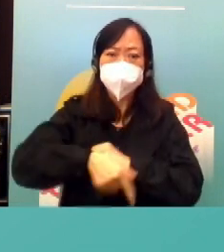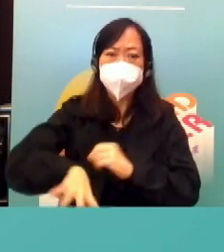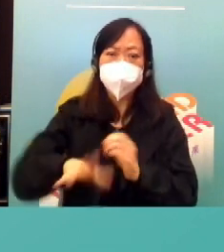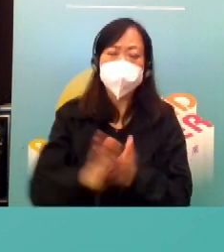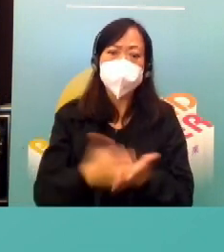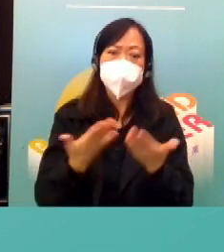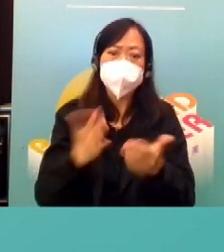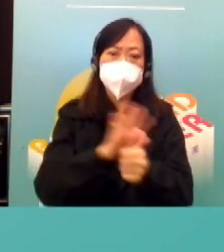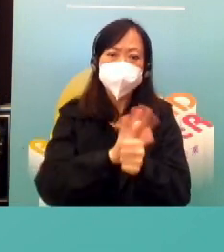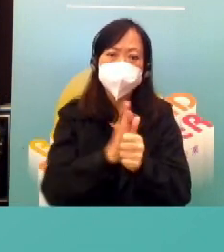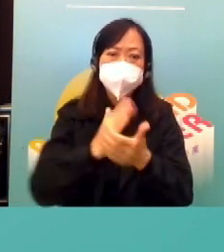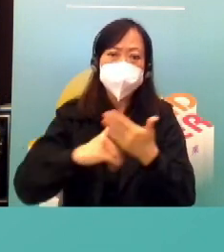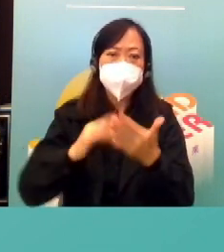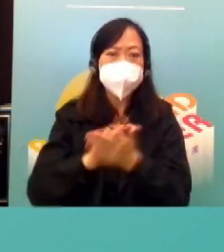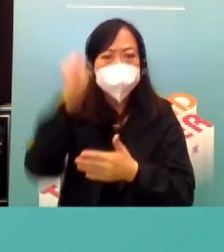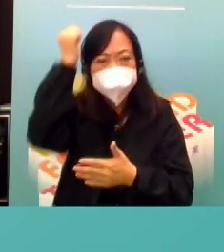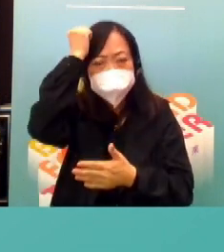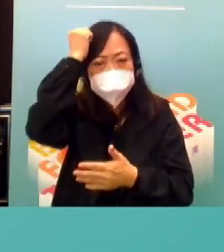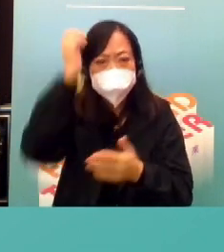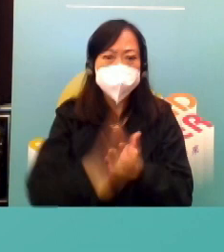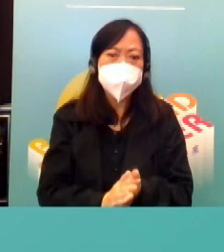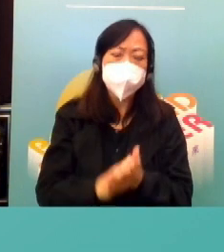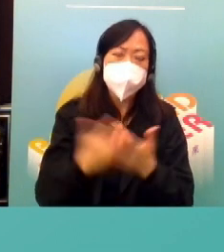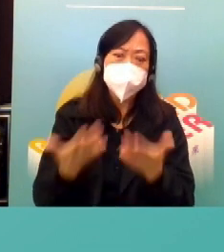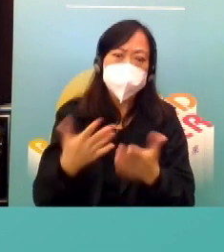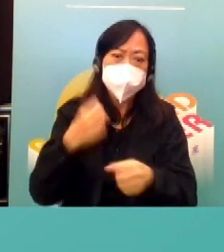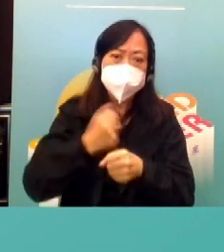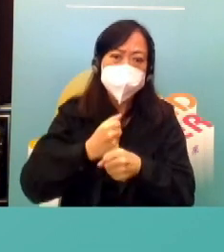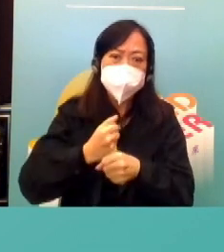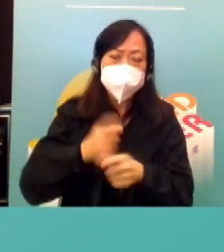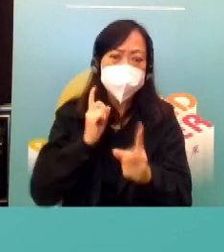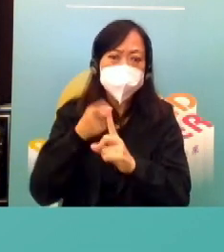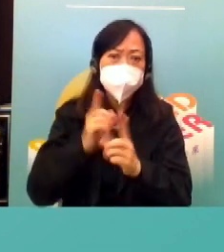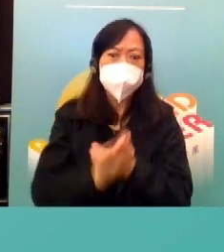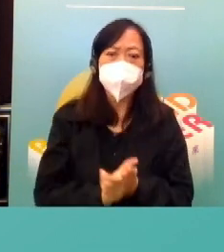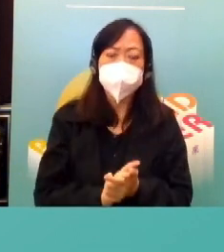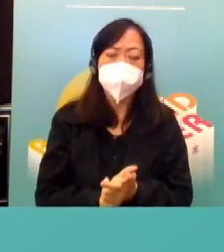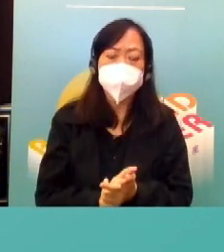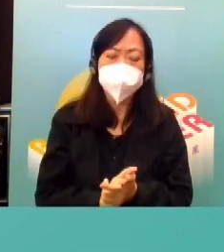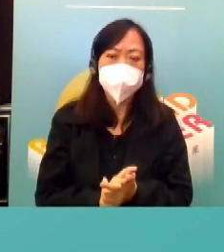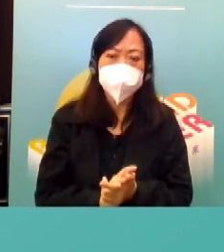COVID-19. So altogether they generate 1.6